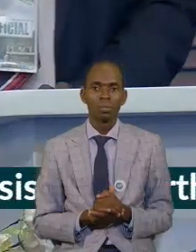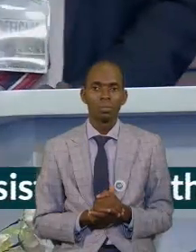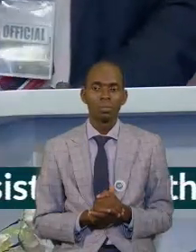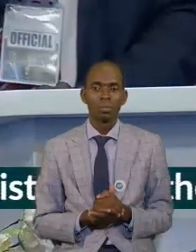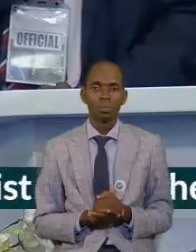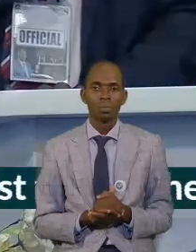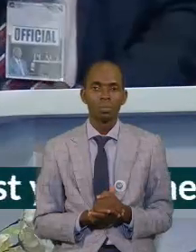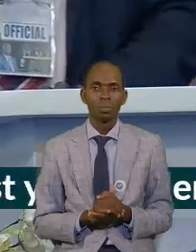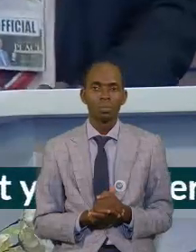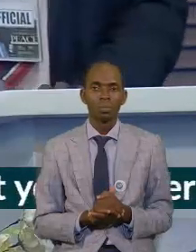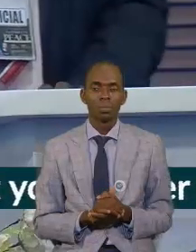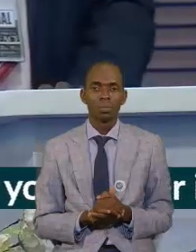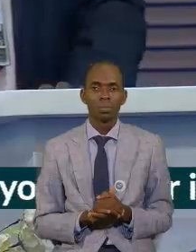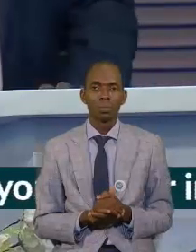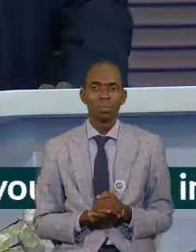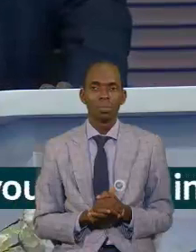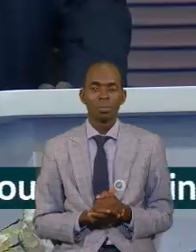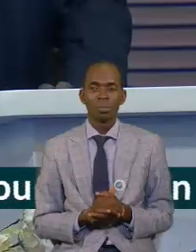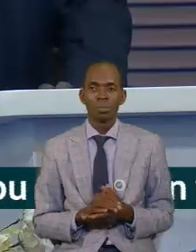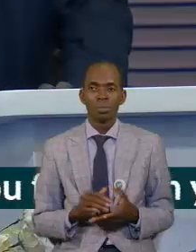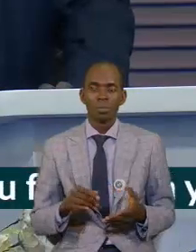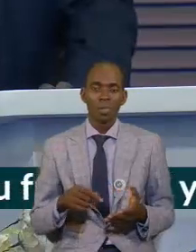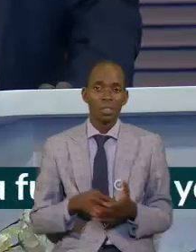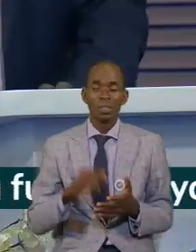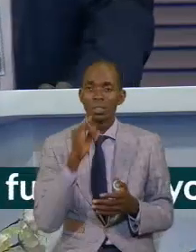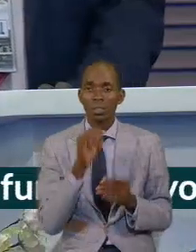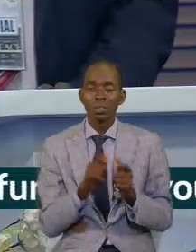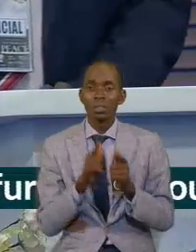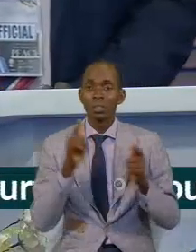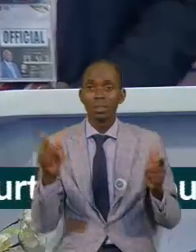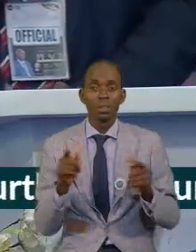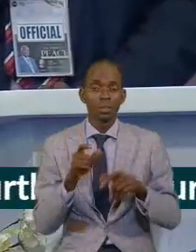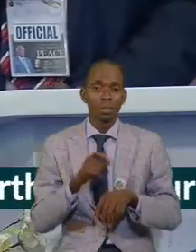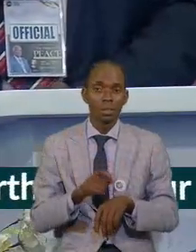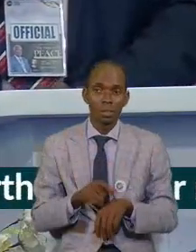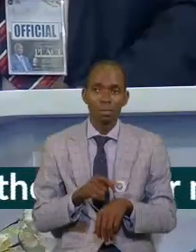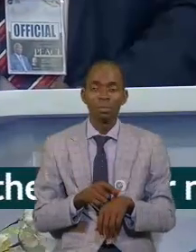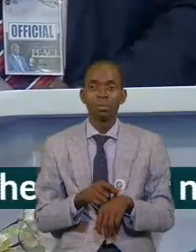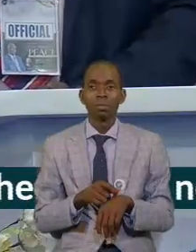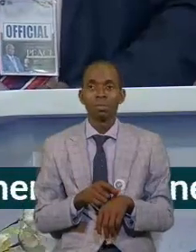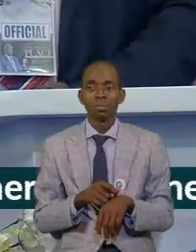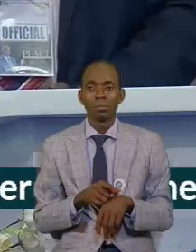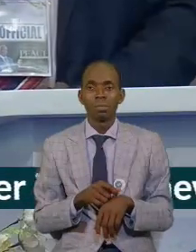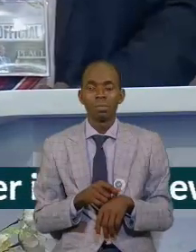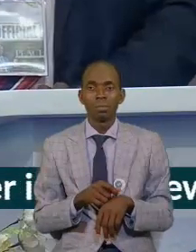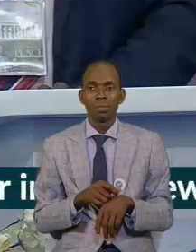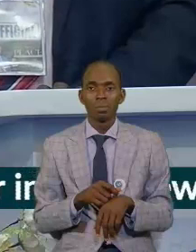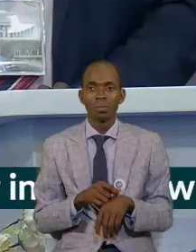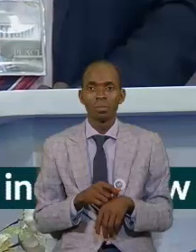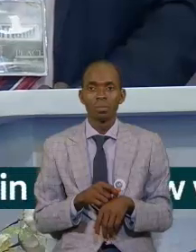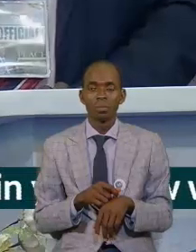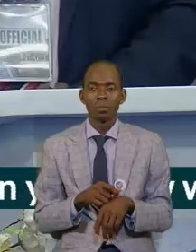indispensable. It's an indispensable pour leur vivre en éternité. That will take us to eternity. C'est un